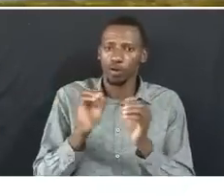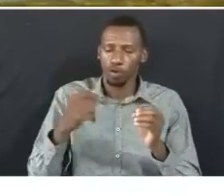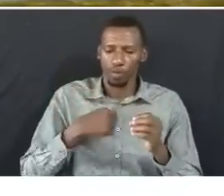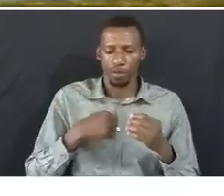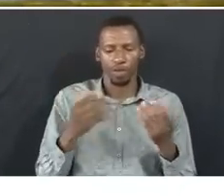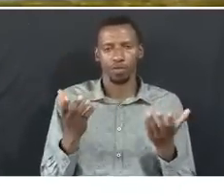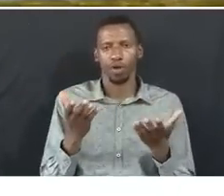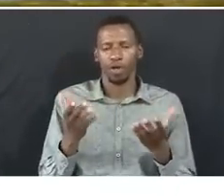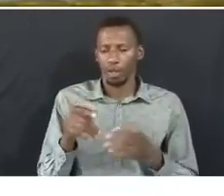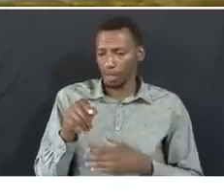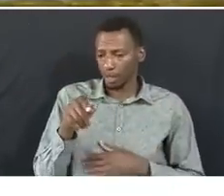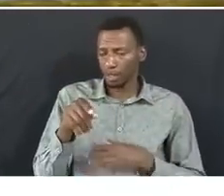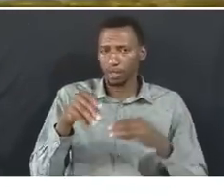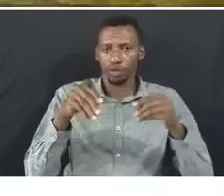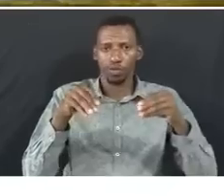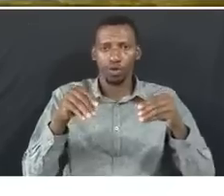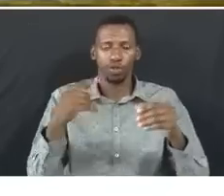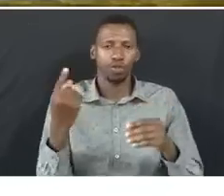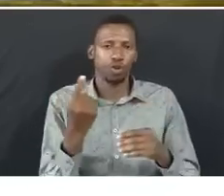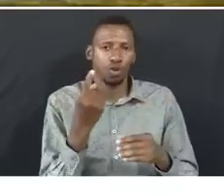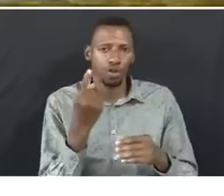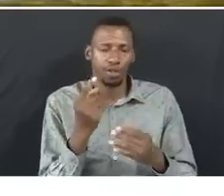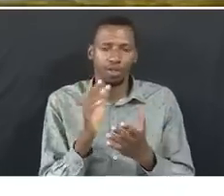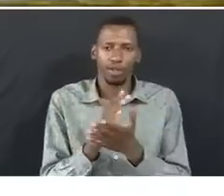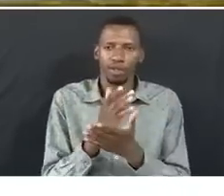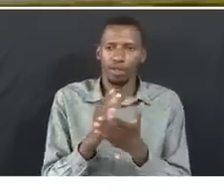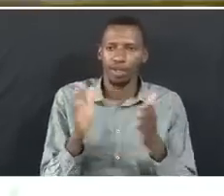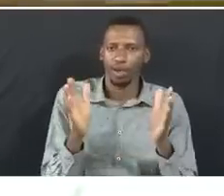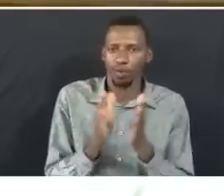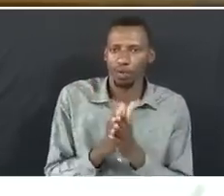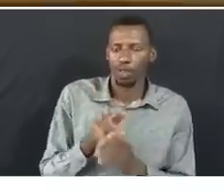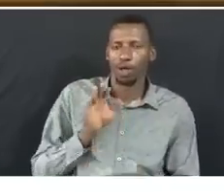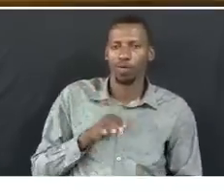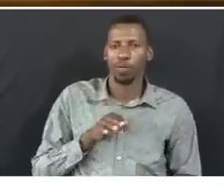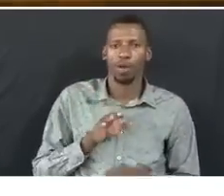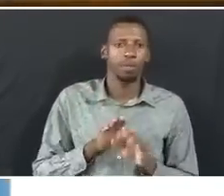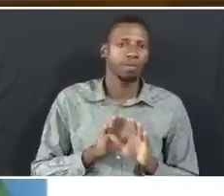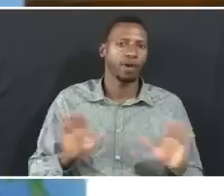That quality is only shared with a woman.